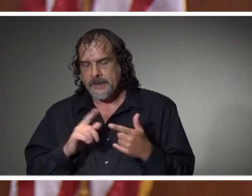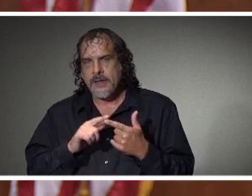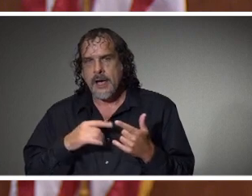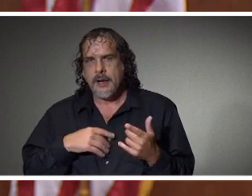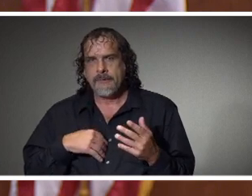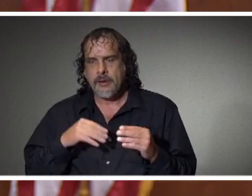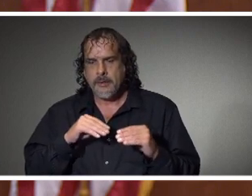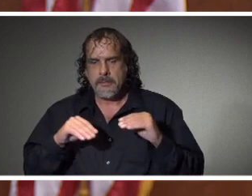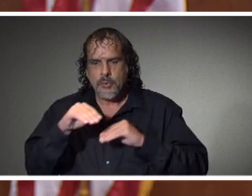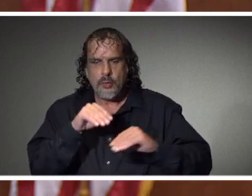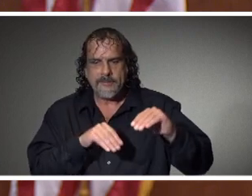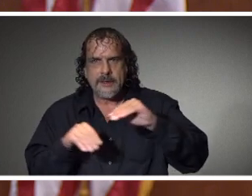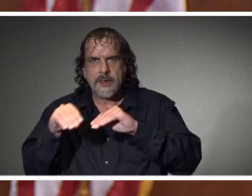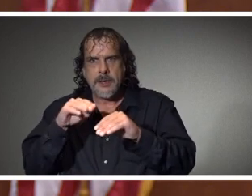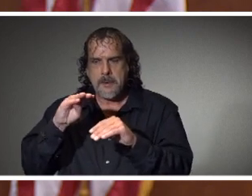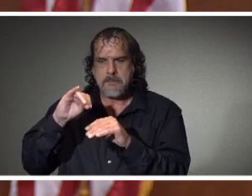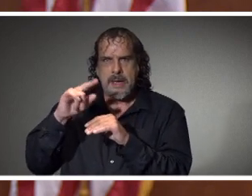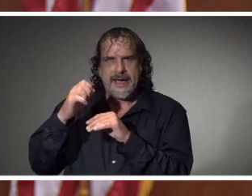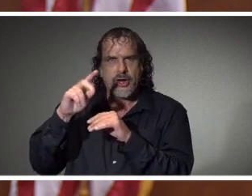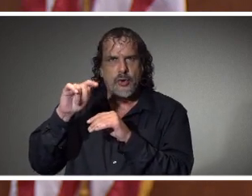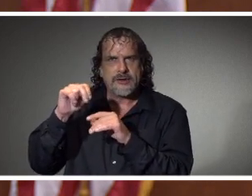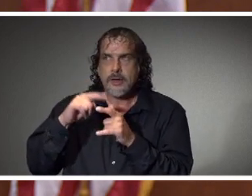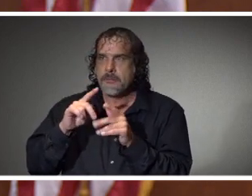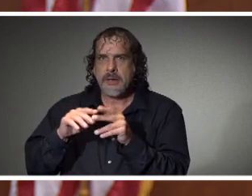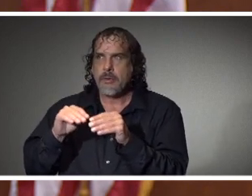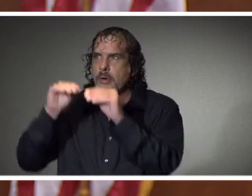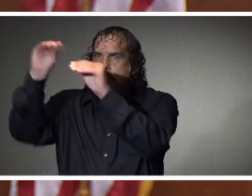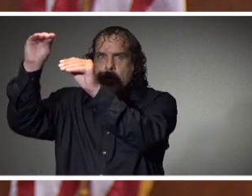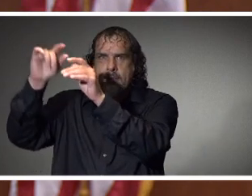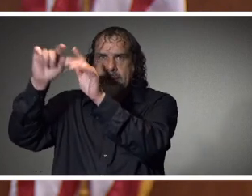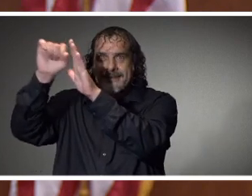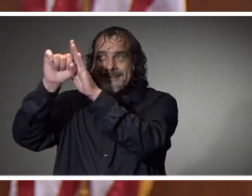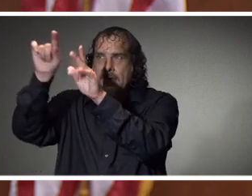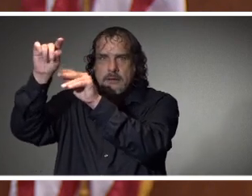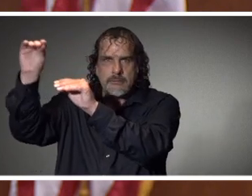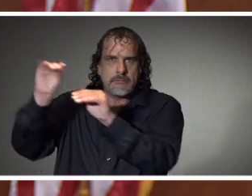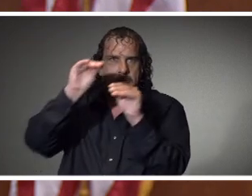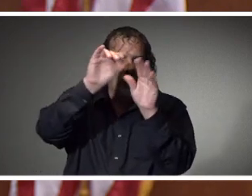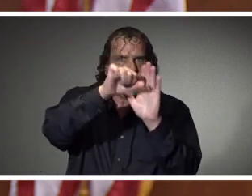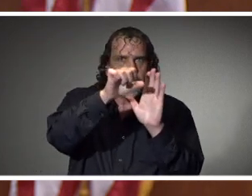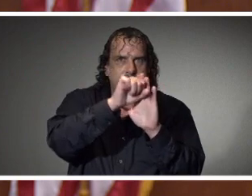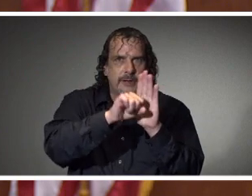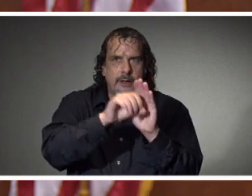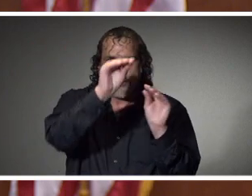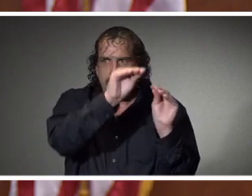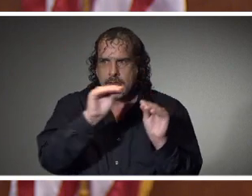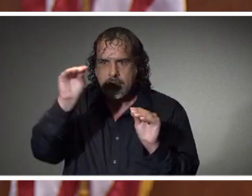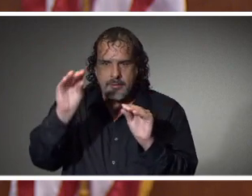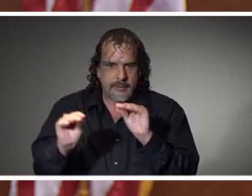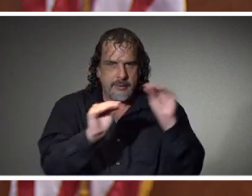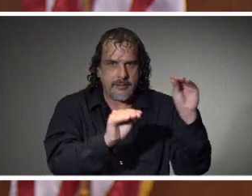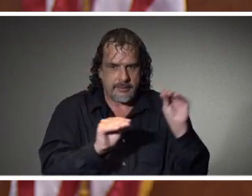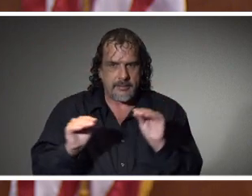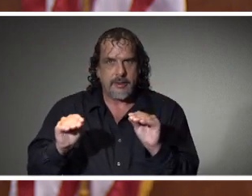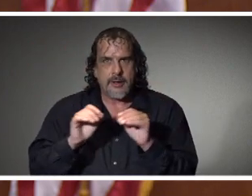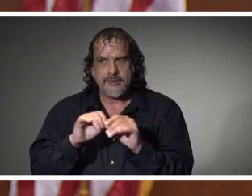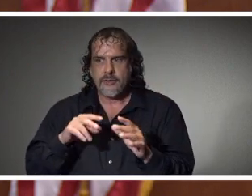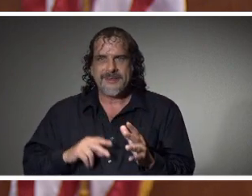lot of people who maybe were in one state that had the virus that went to another and sort of were finding ourselves in a second